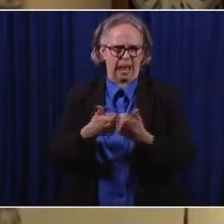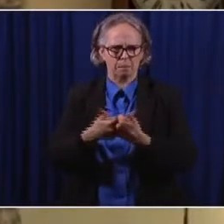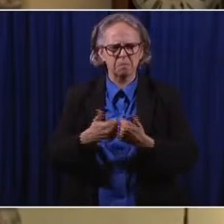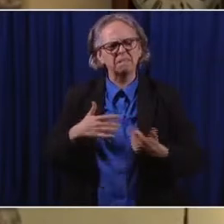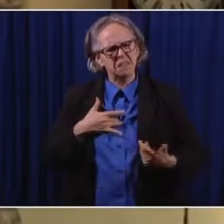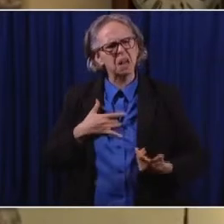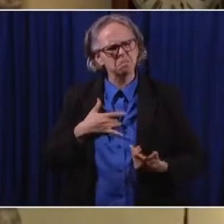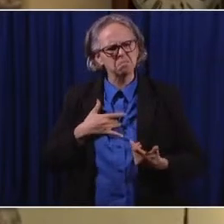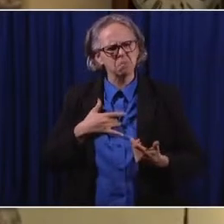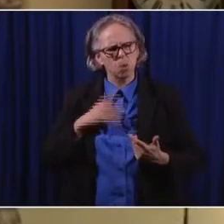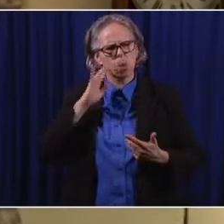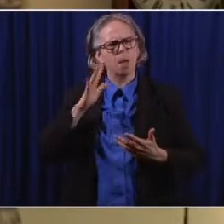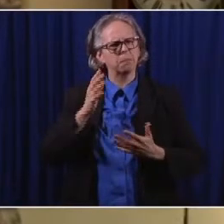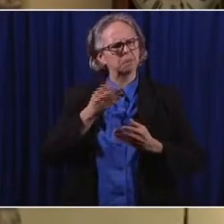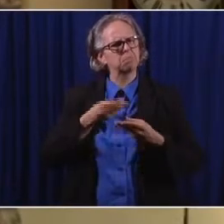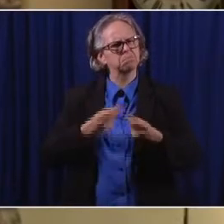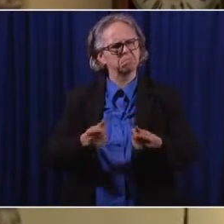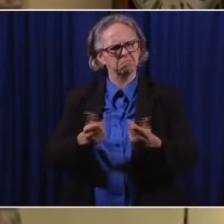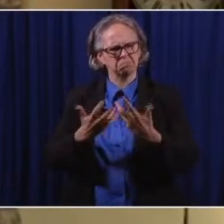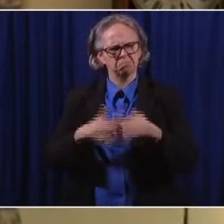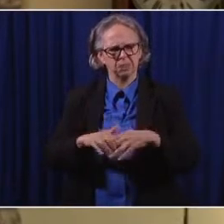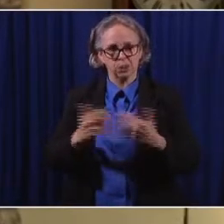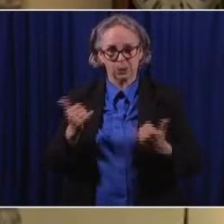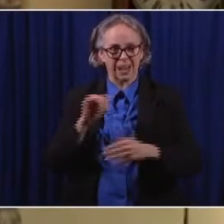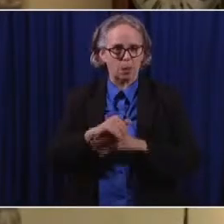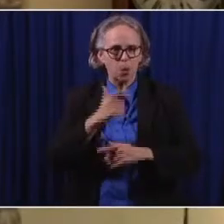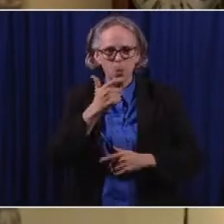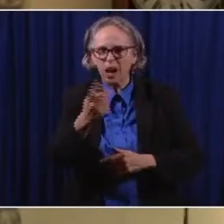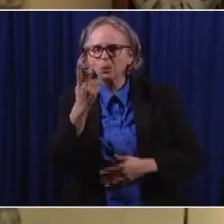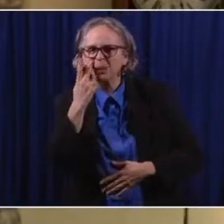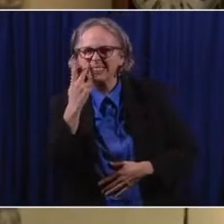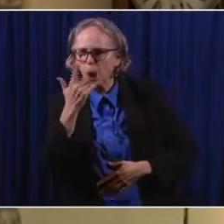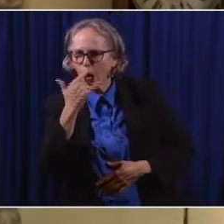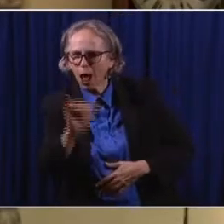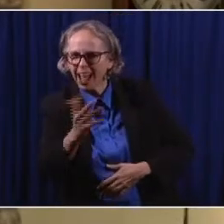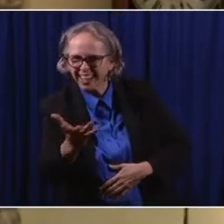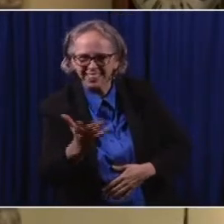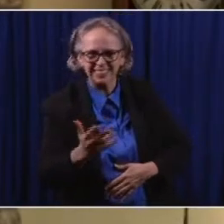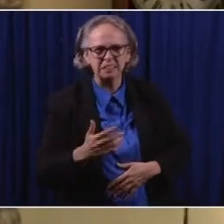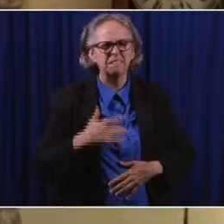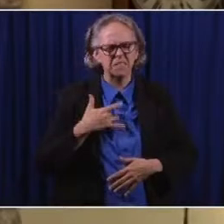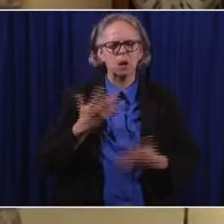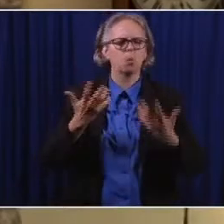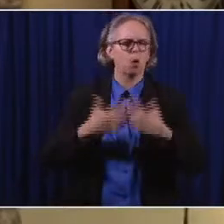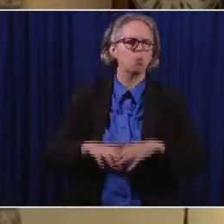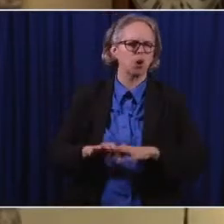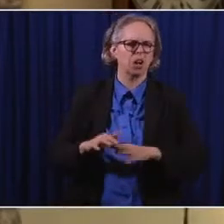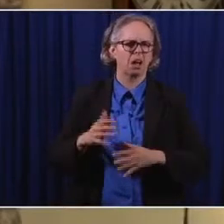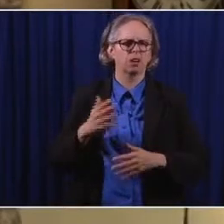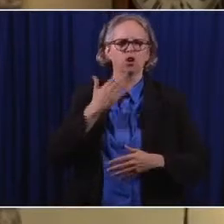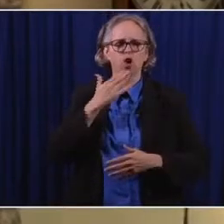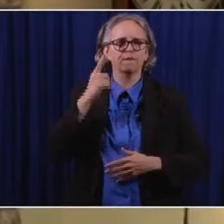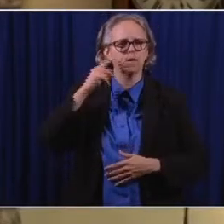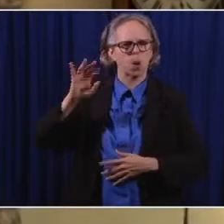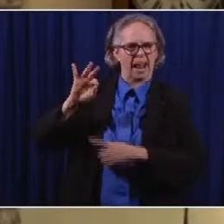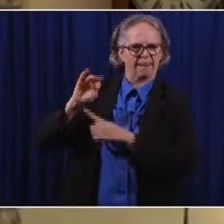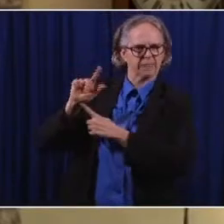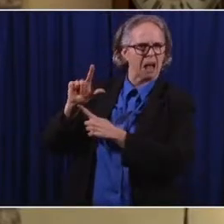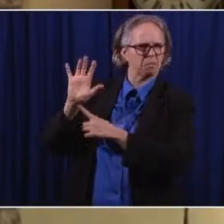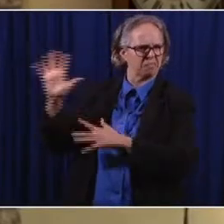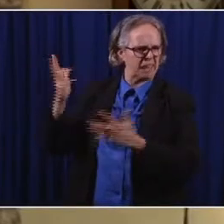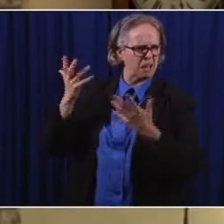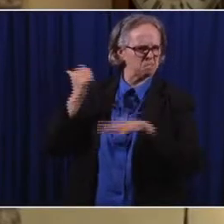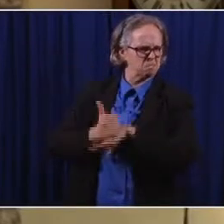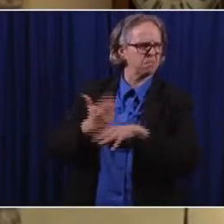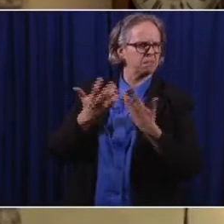turn on TV and watch, but I think it's going to work out well with the Browns and the Bengals. Again, you know,